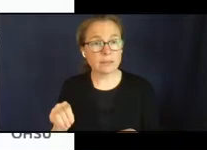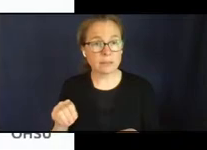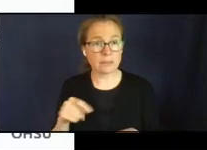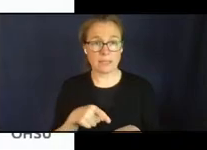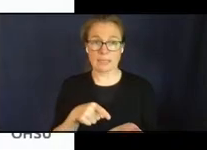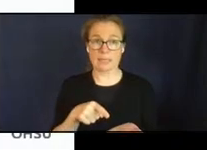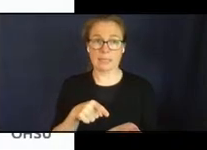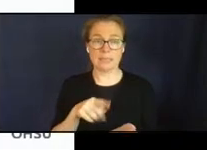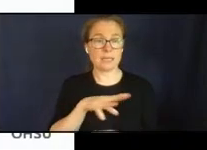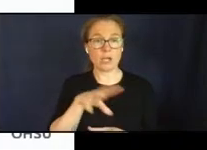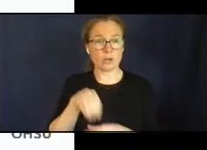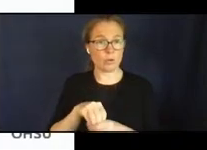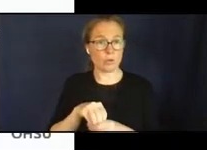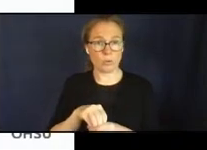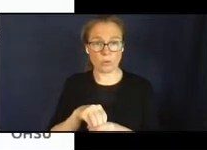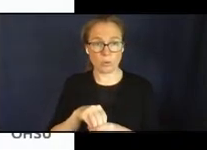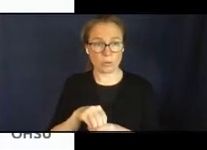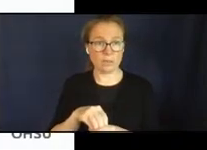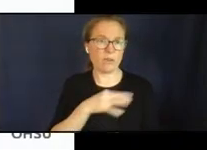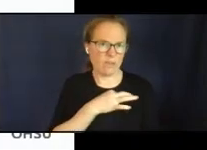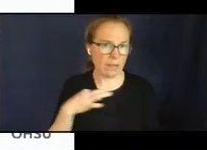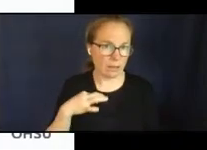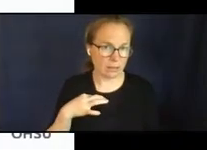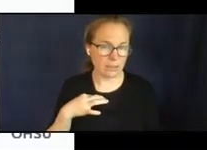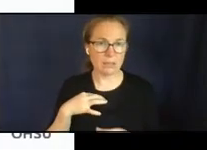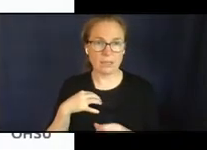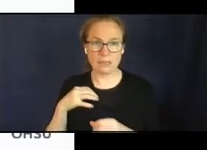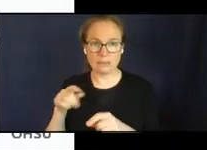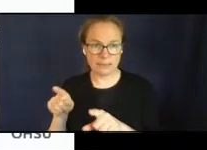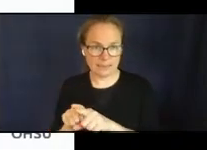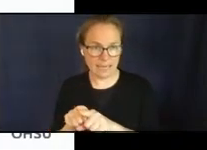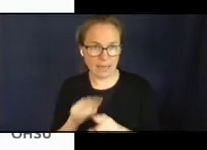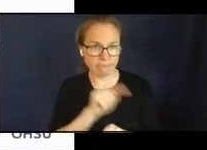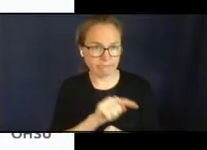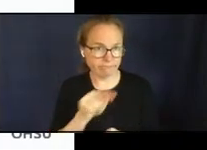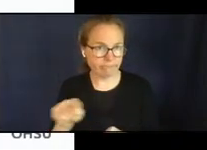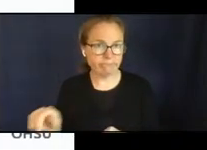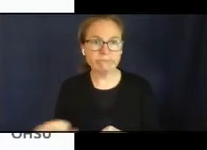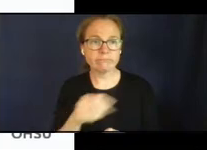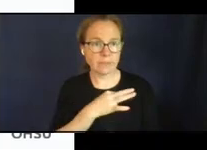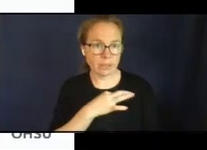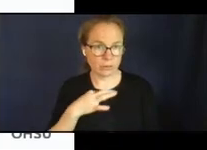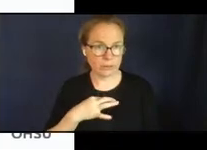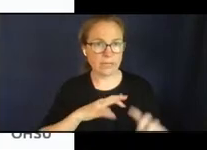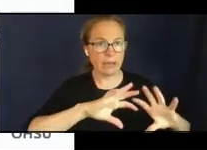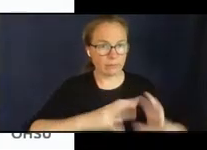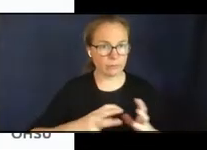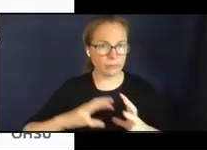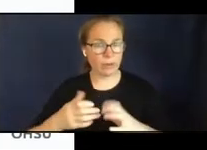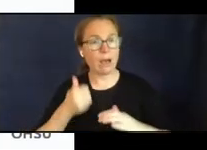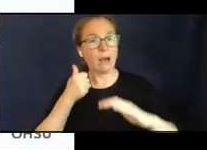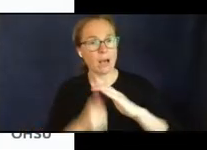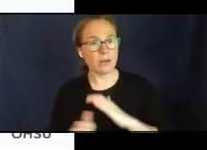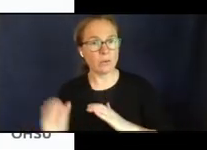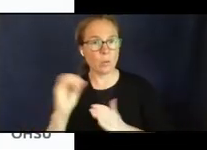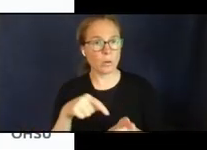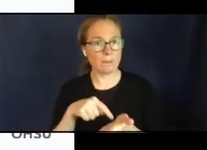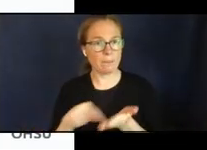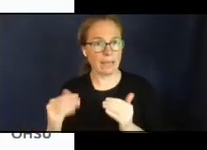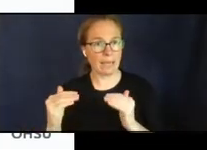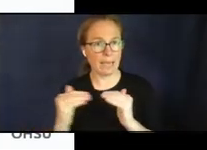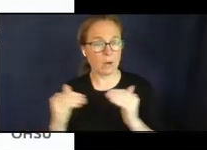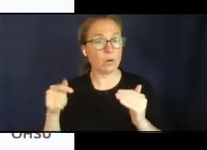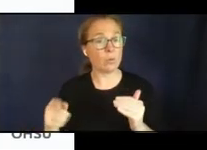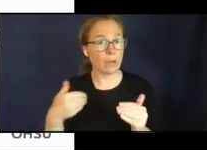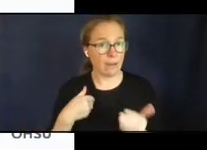for faculty, the same is true for other staff under Oregon Pay Equity, are the funds to make all